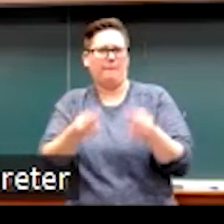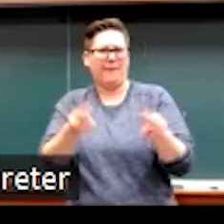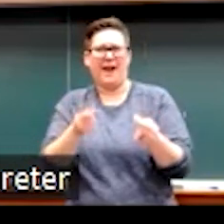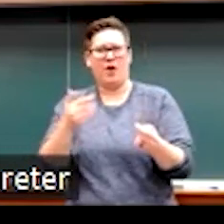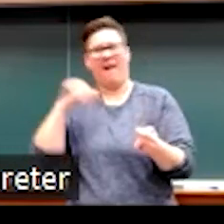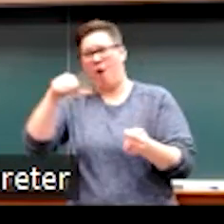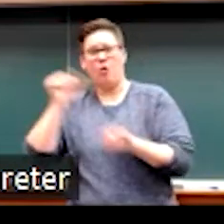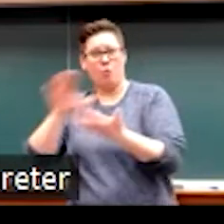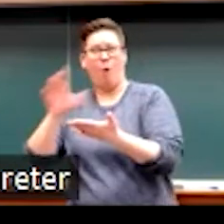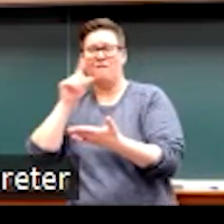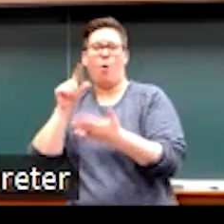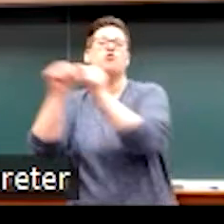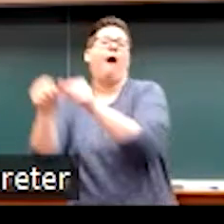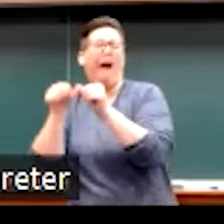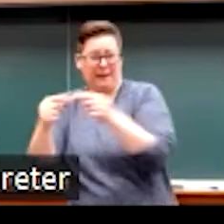generating?